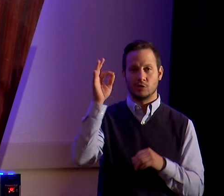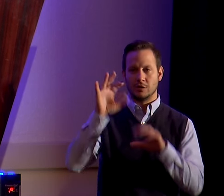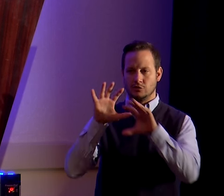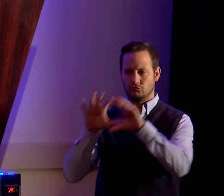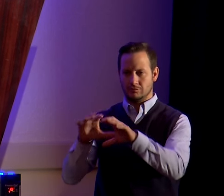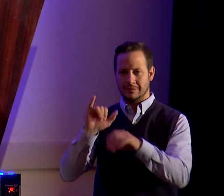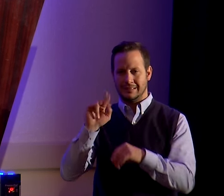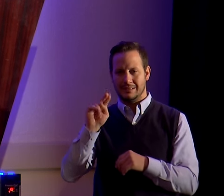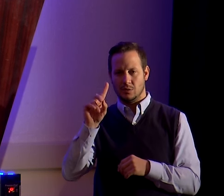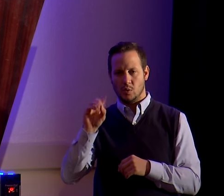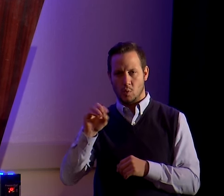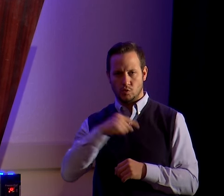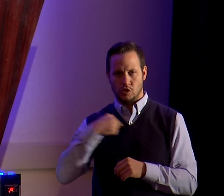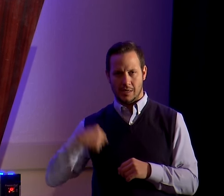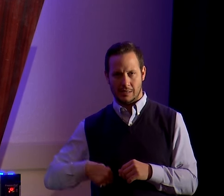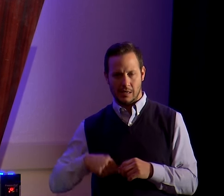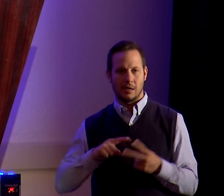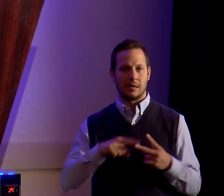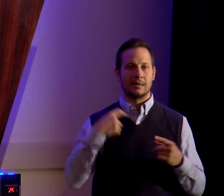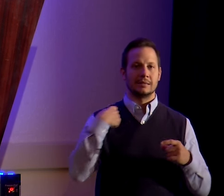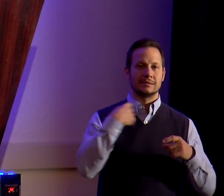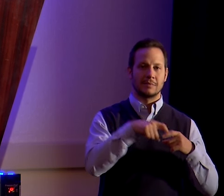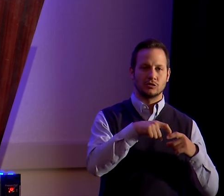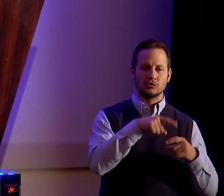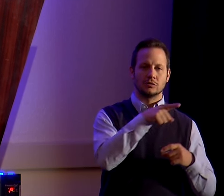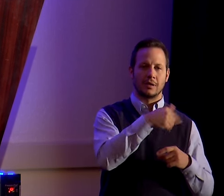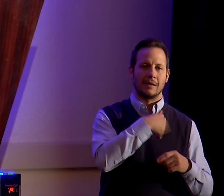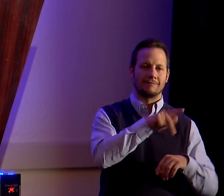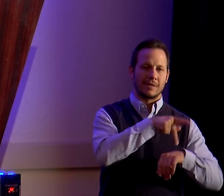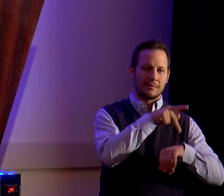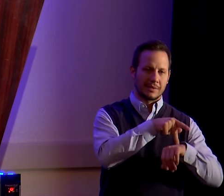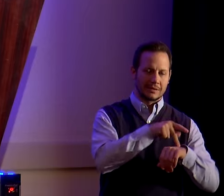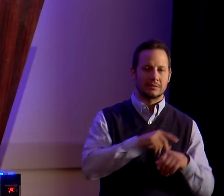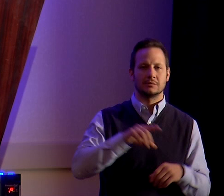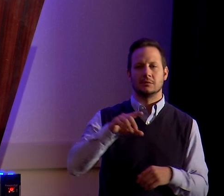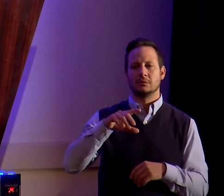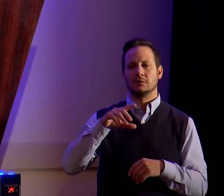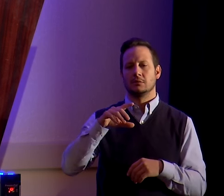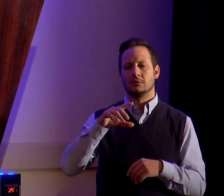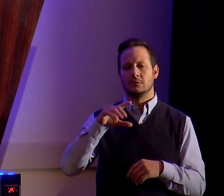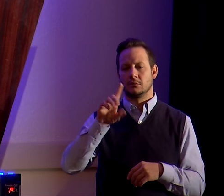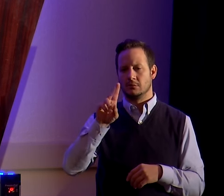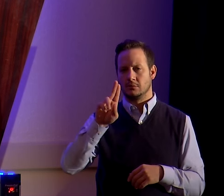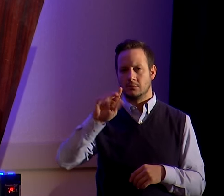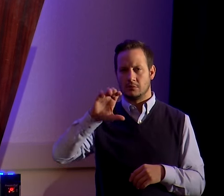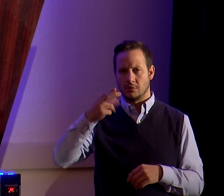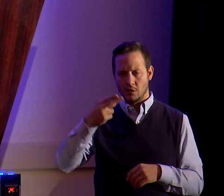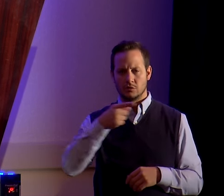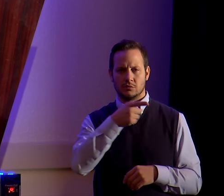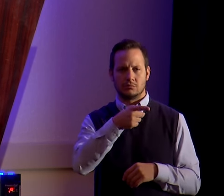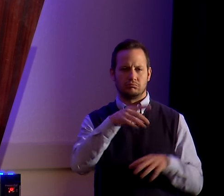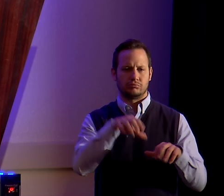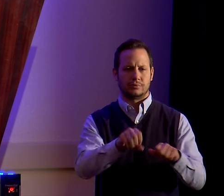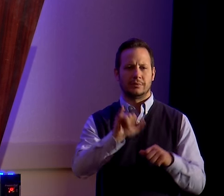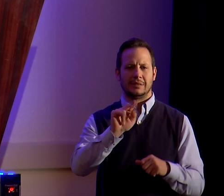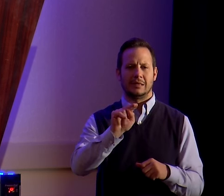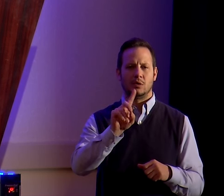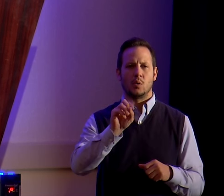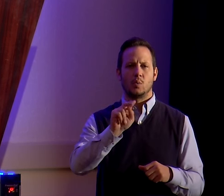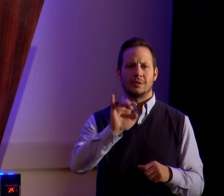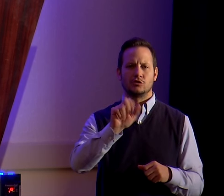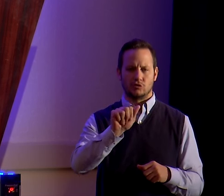Indochina, you know, the Spanish had the Philippines, and the Dutch had, you know, Indonesia and so on. And the British